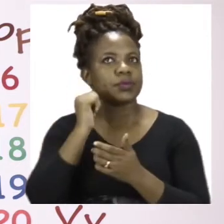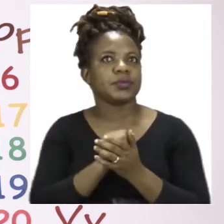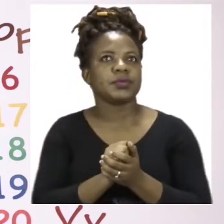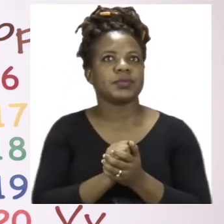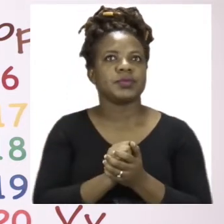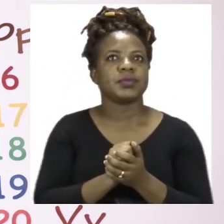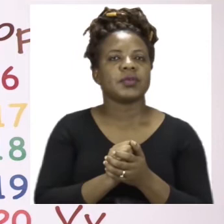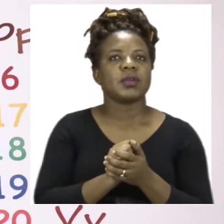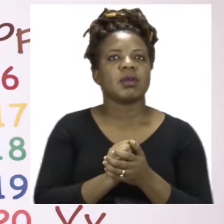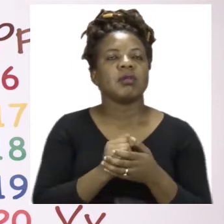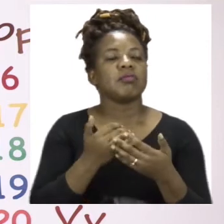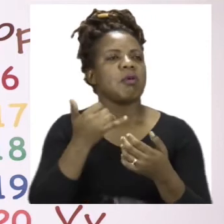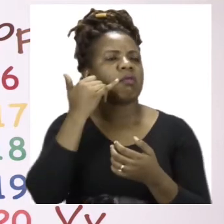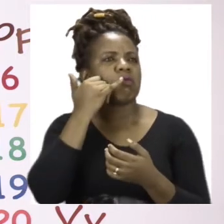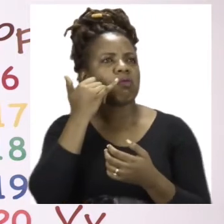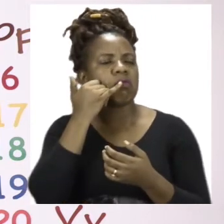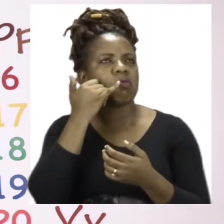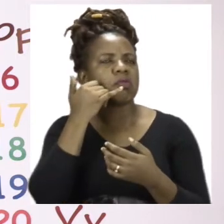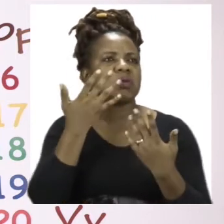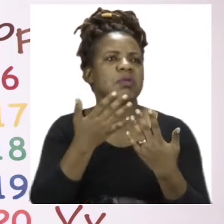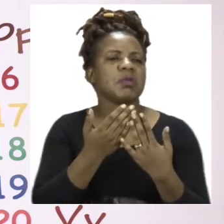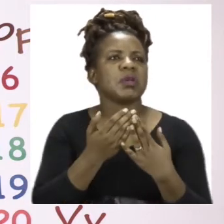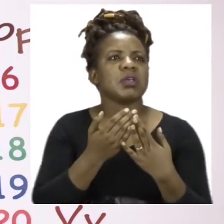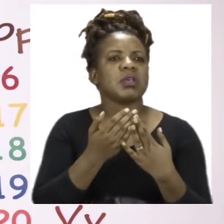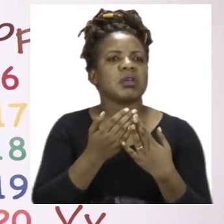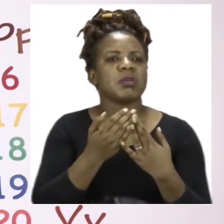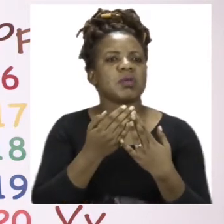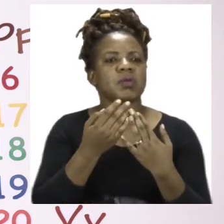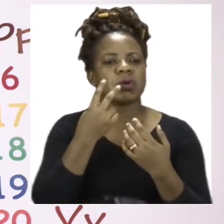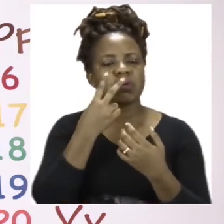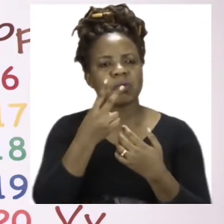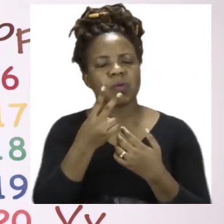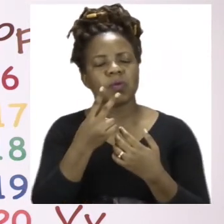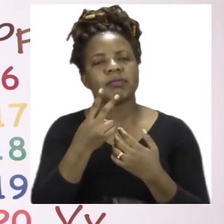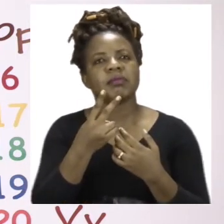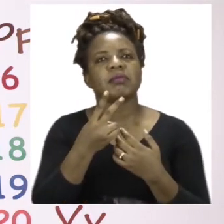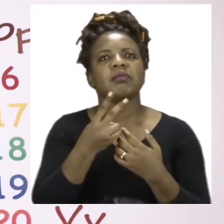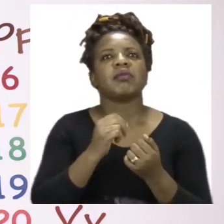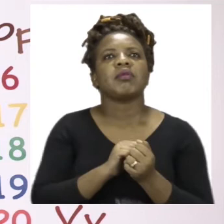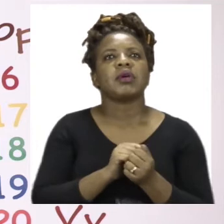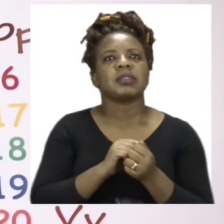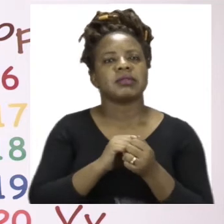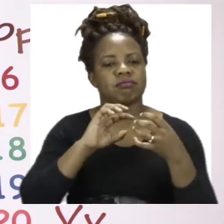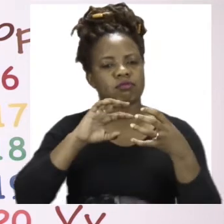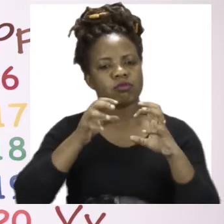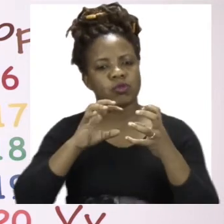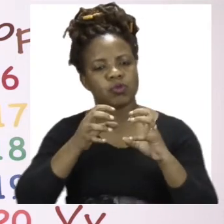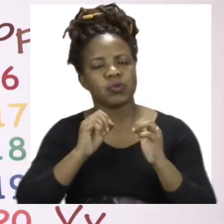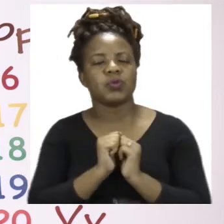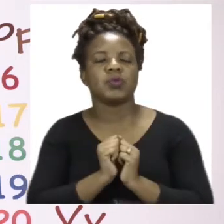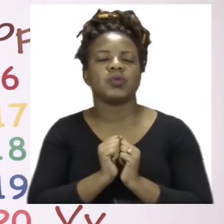watch movies, we can check the news, and we can also text each other about something